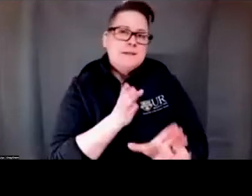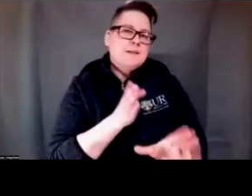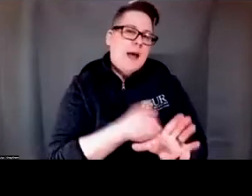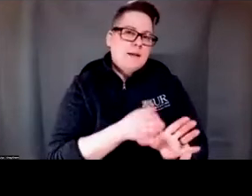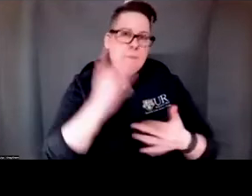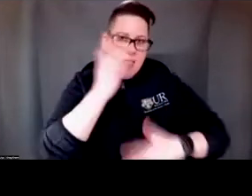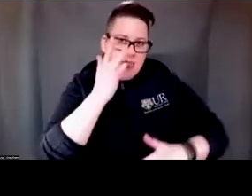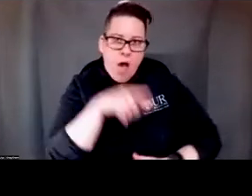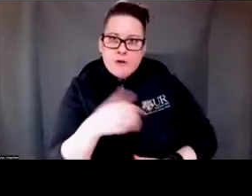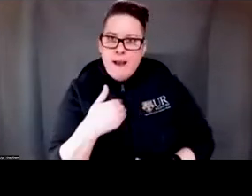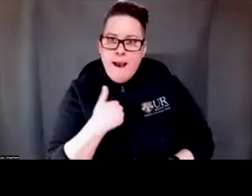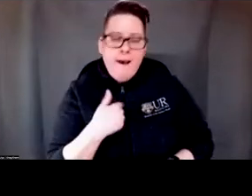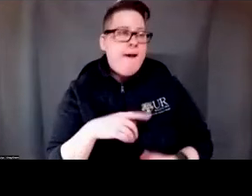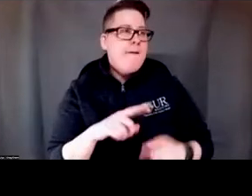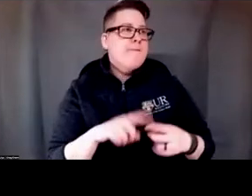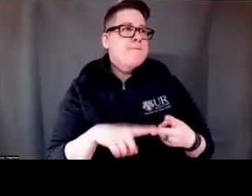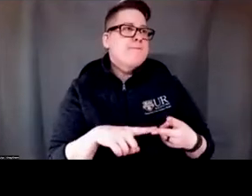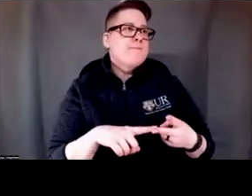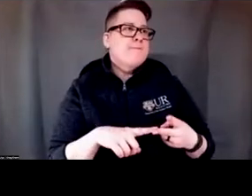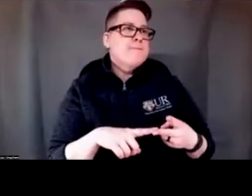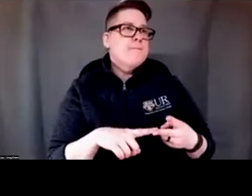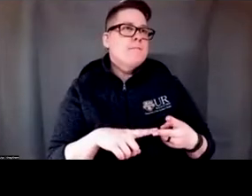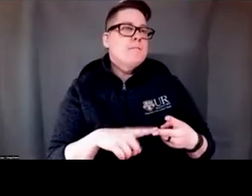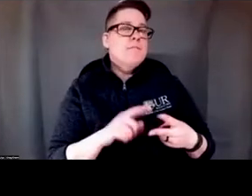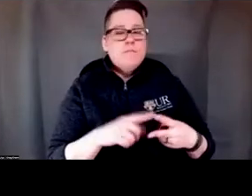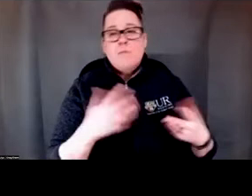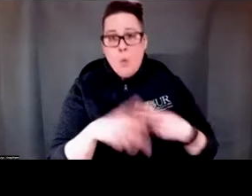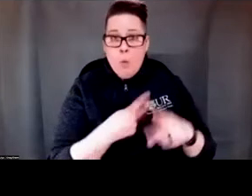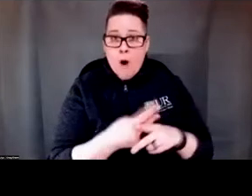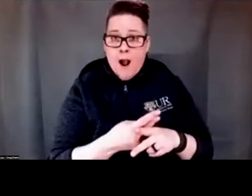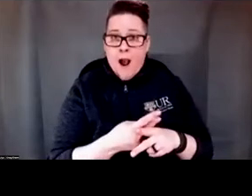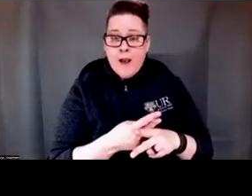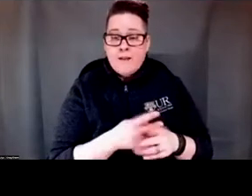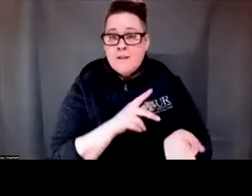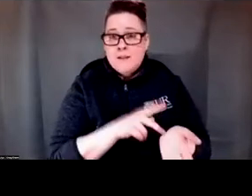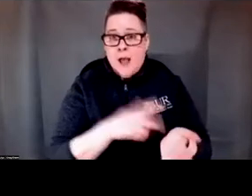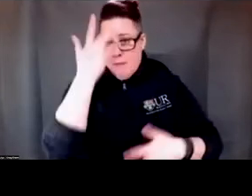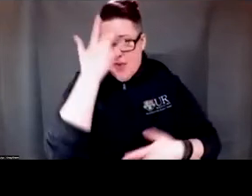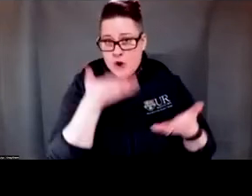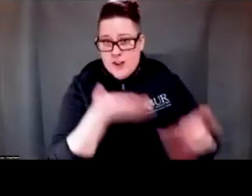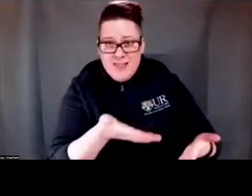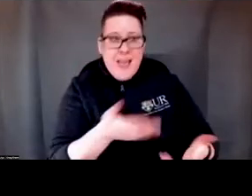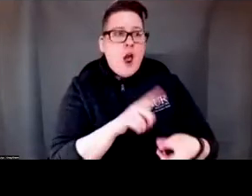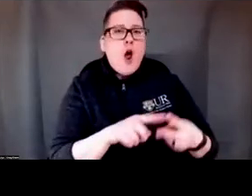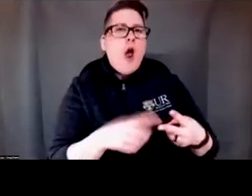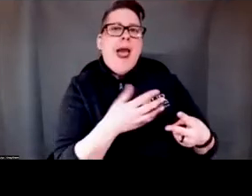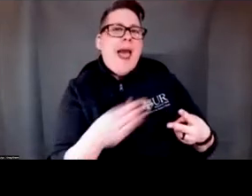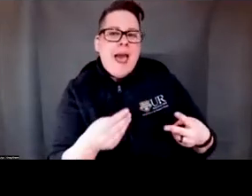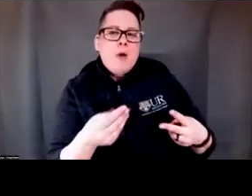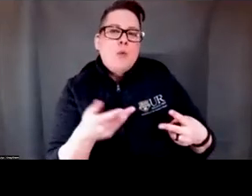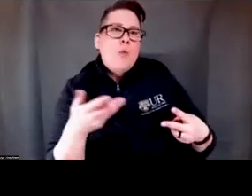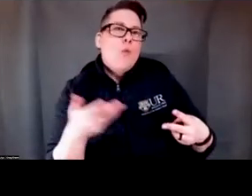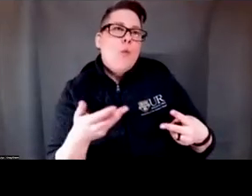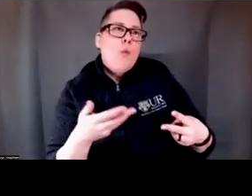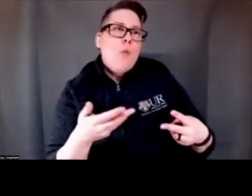high-risk kids, and what, besides what type of psychopathology is present, what is then